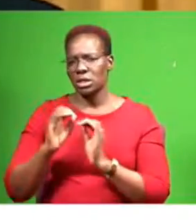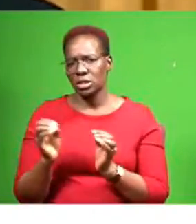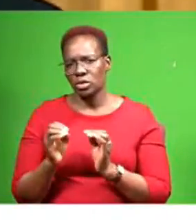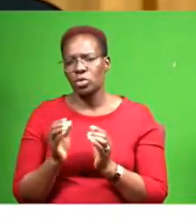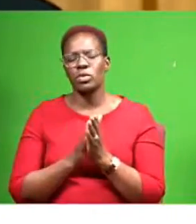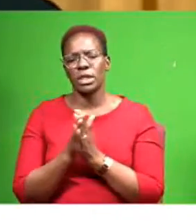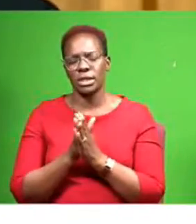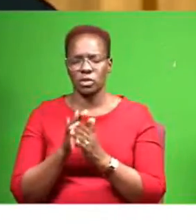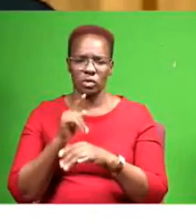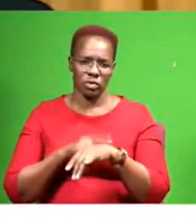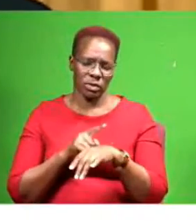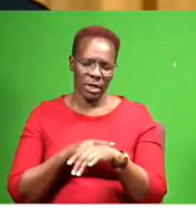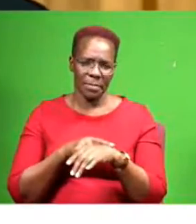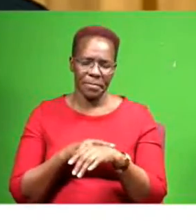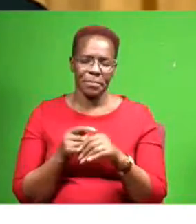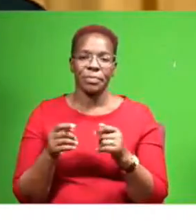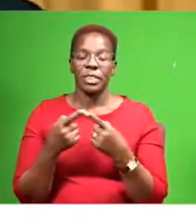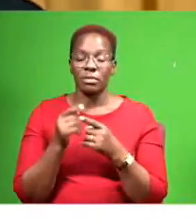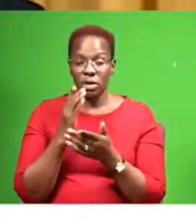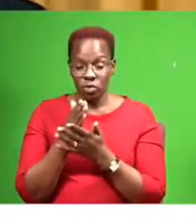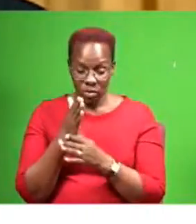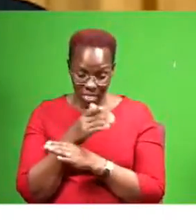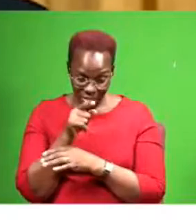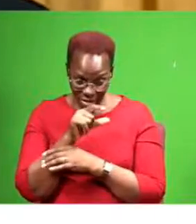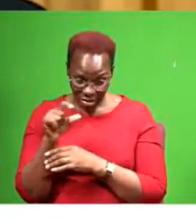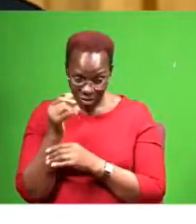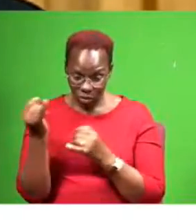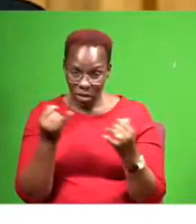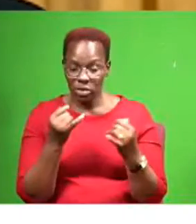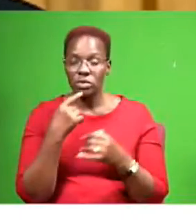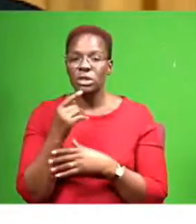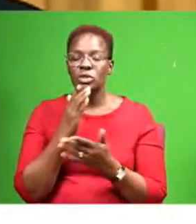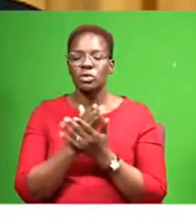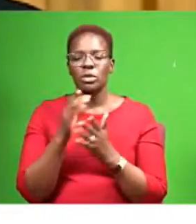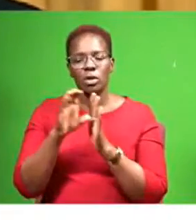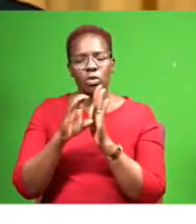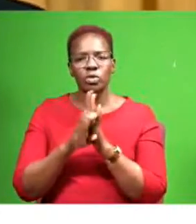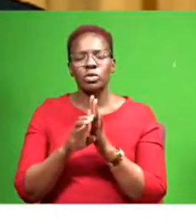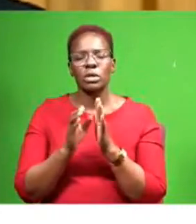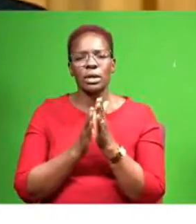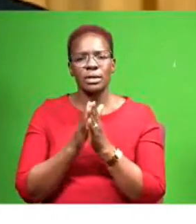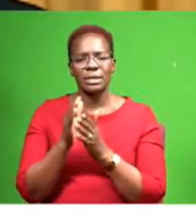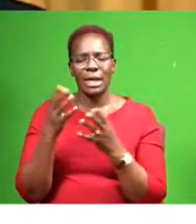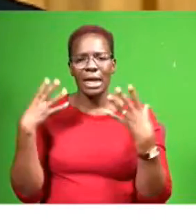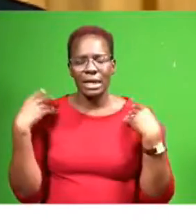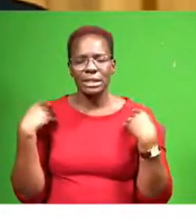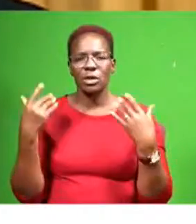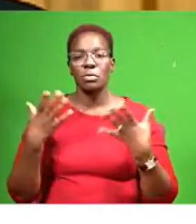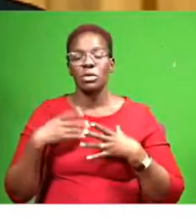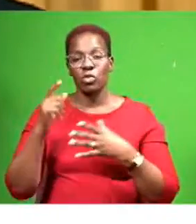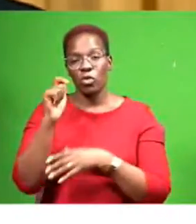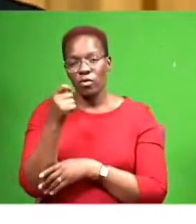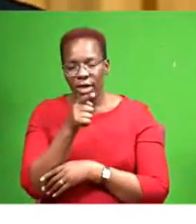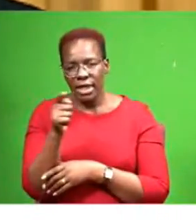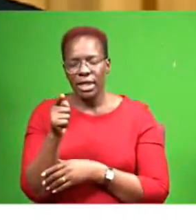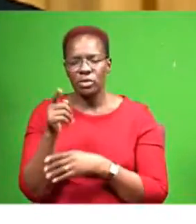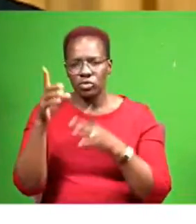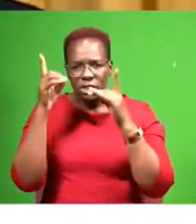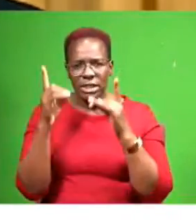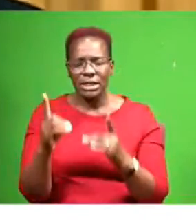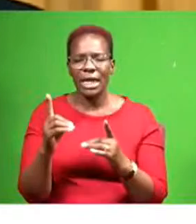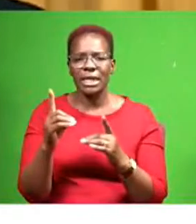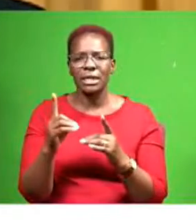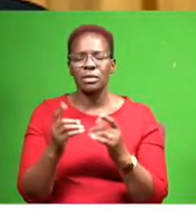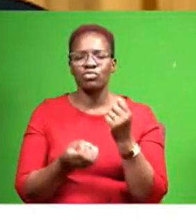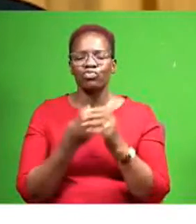interest of time. The preamble indicates that the Constitution is the exercise of the sovereignty of the people of Kenya in determining their form